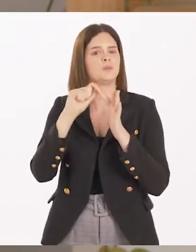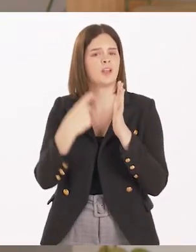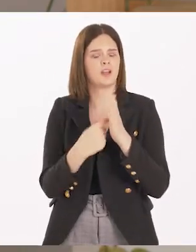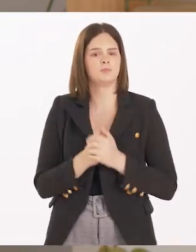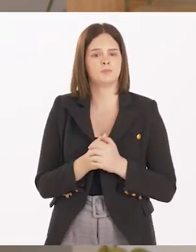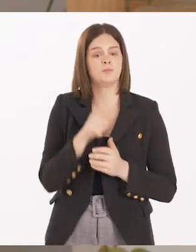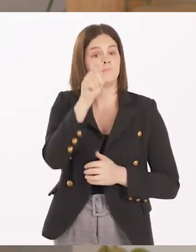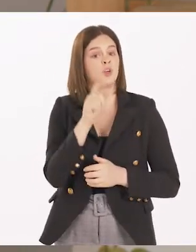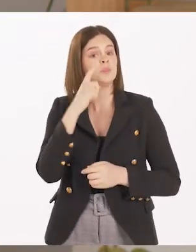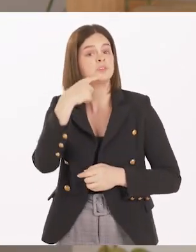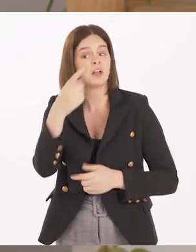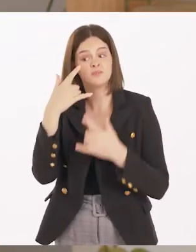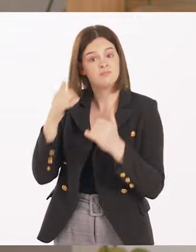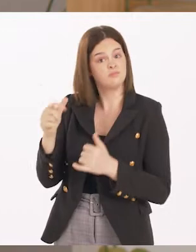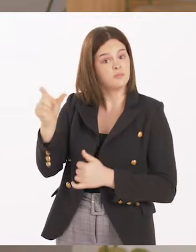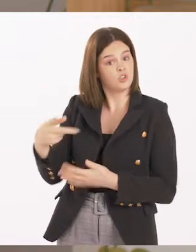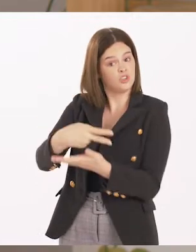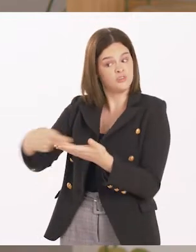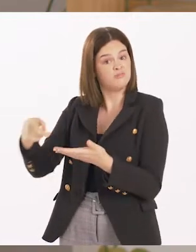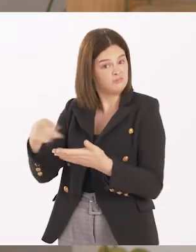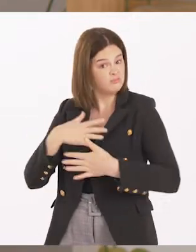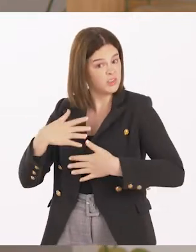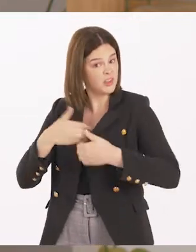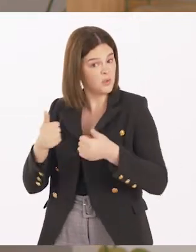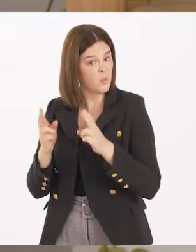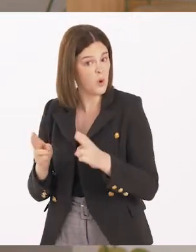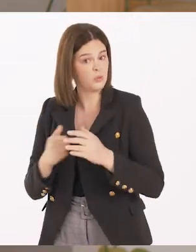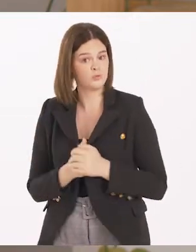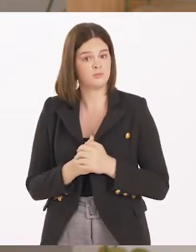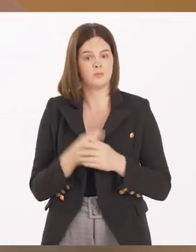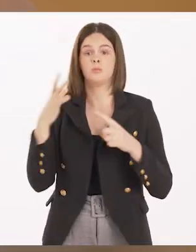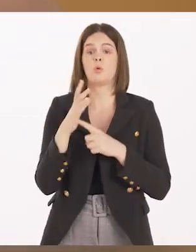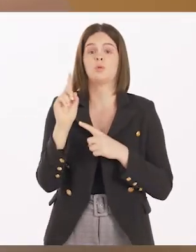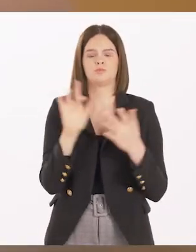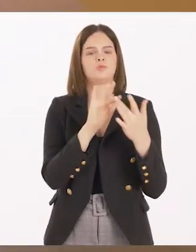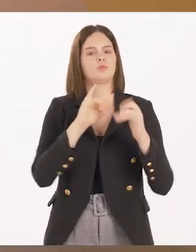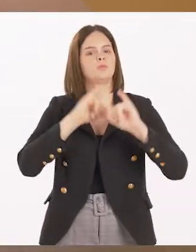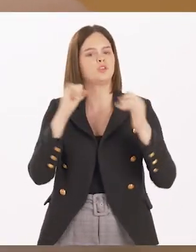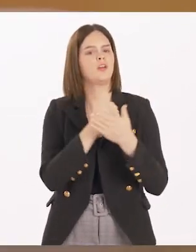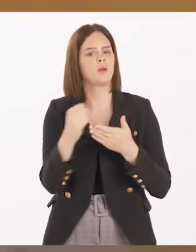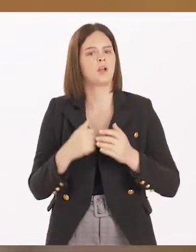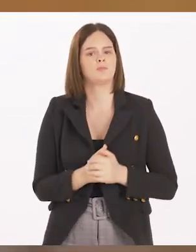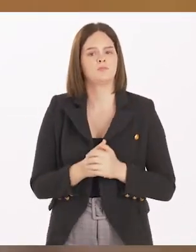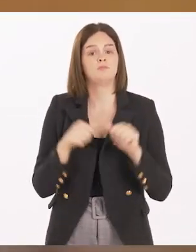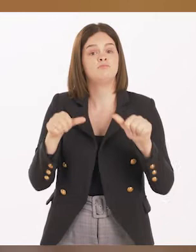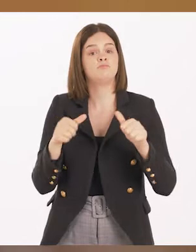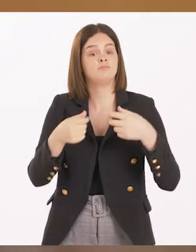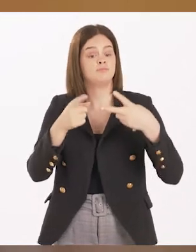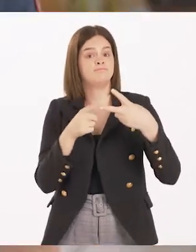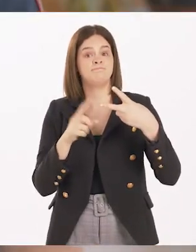check the patient's breathing. But at this point, the most important thing for you to do is to just call 000 immediately.